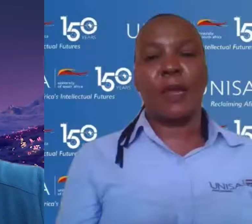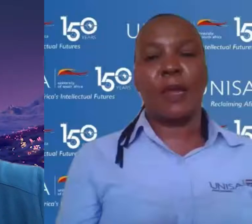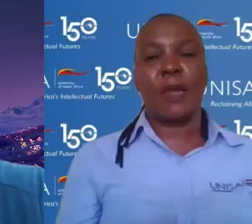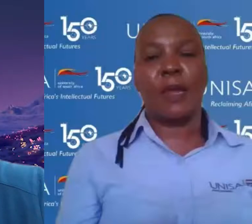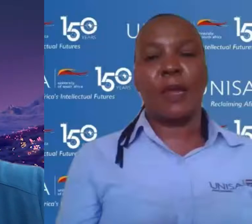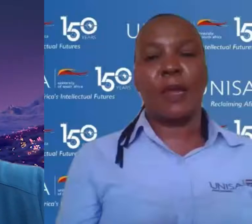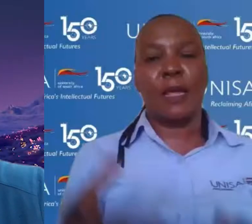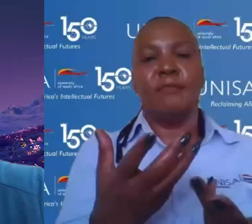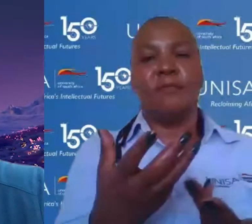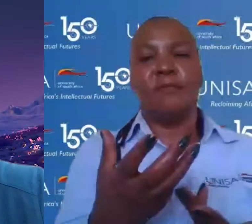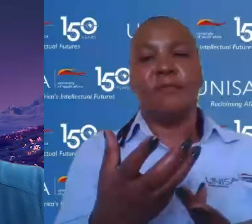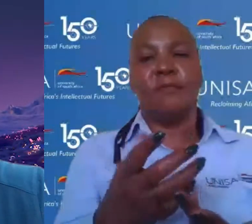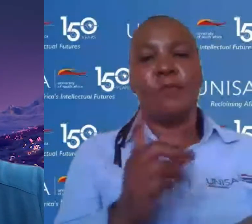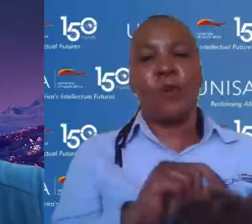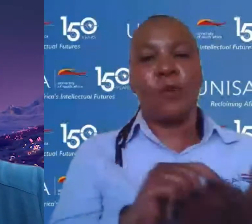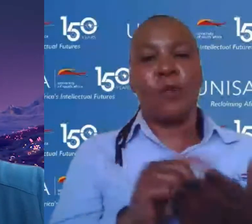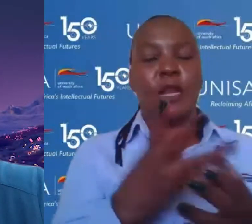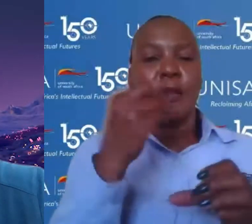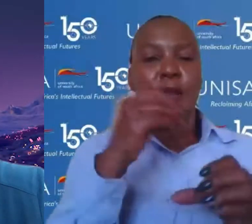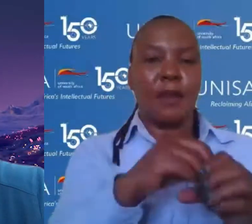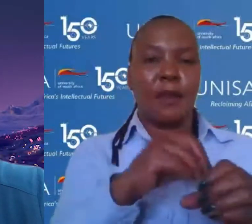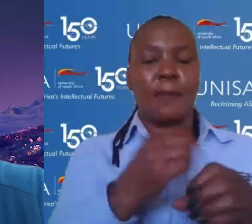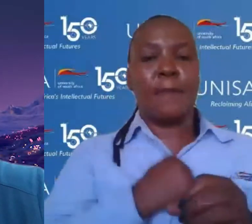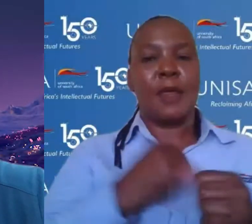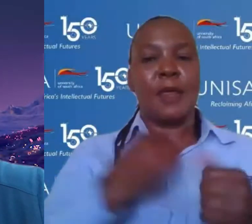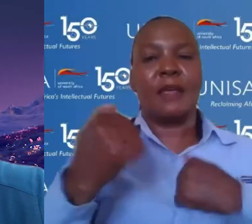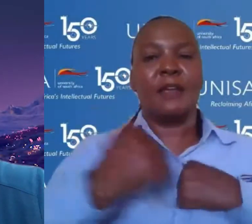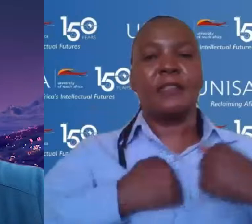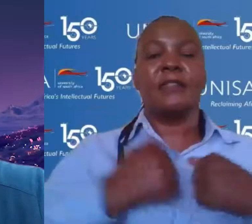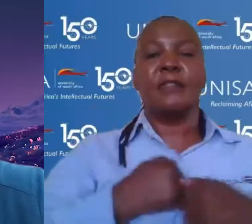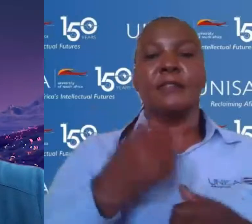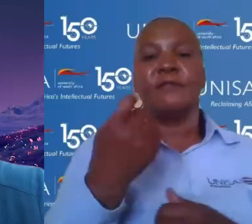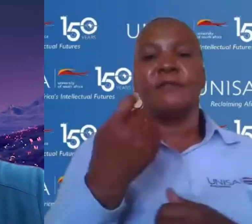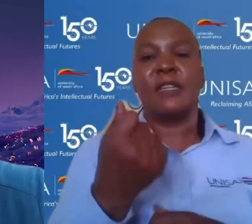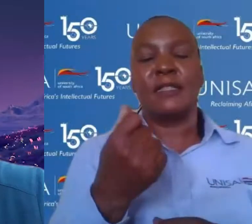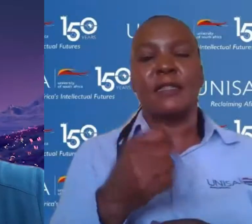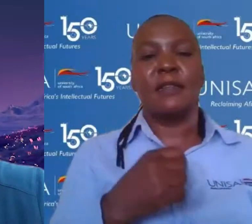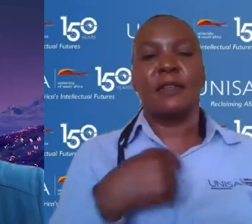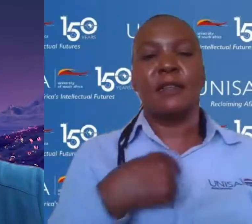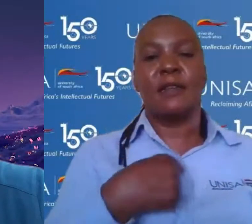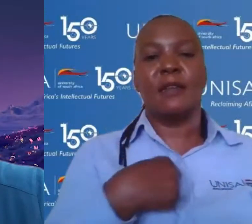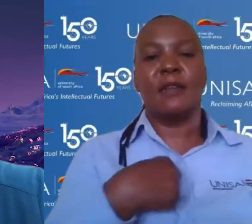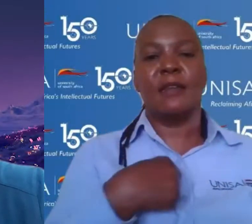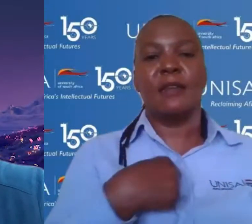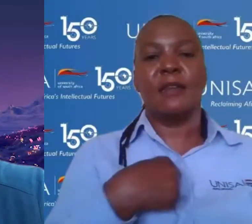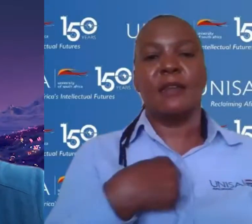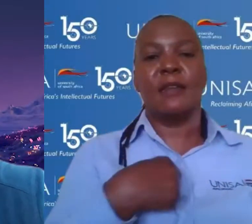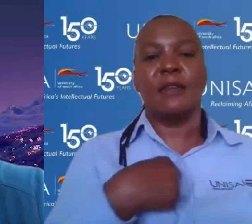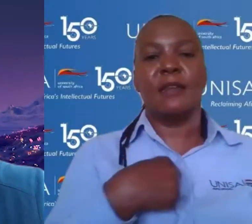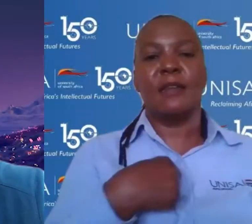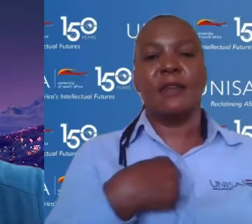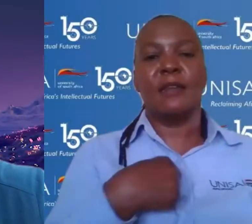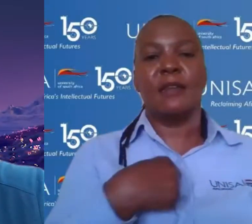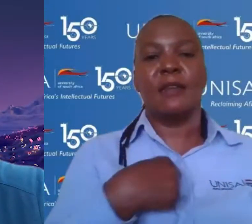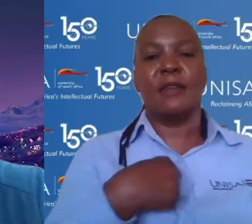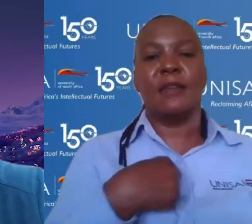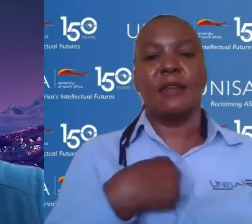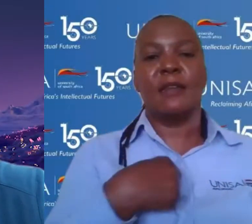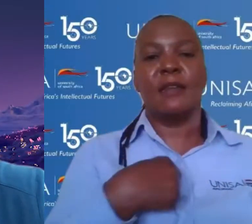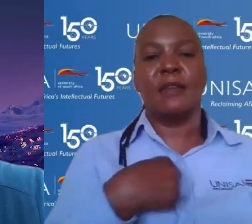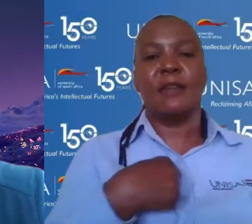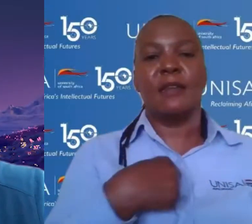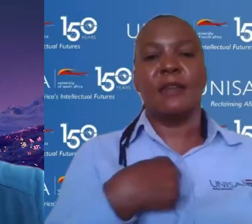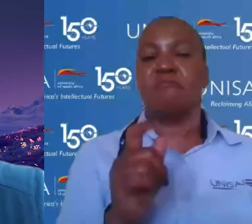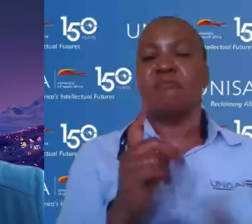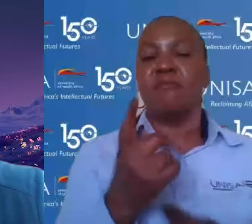log into my admin financial details, it shows that I haven't paid my registration. The fact that you have been